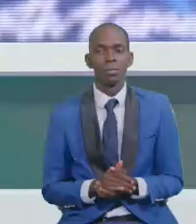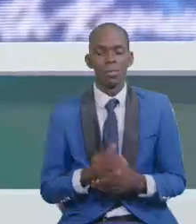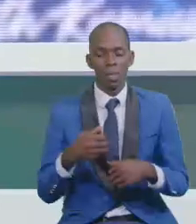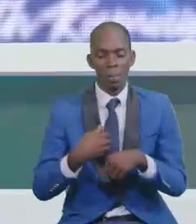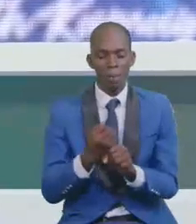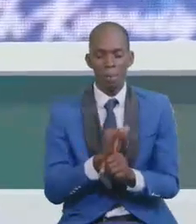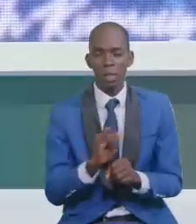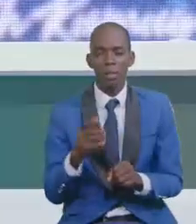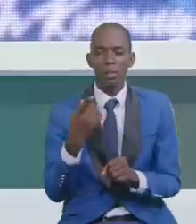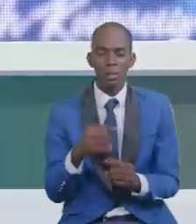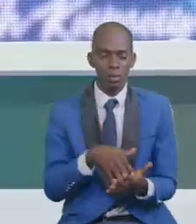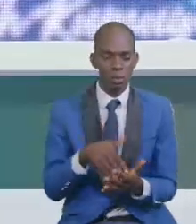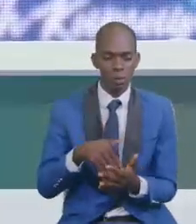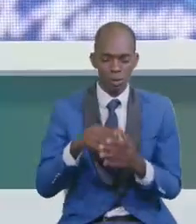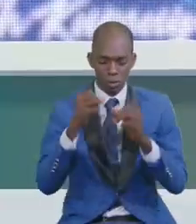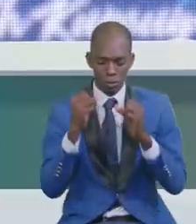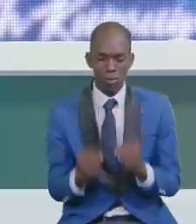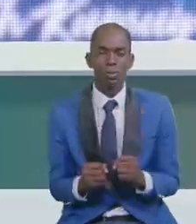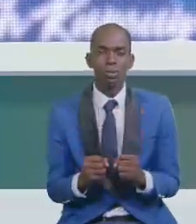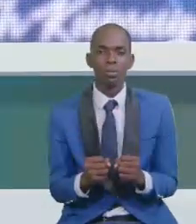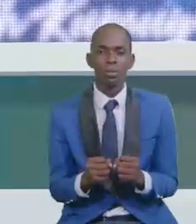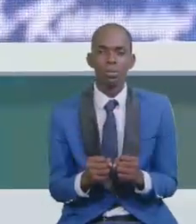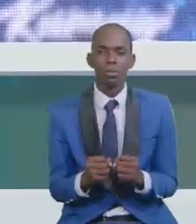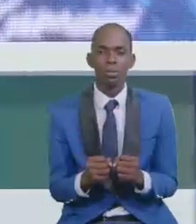Making the weak strong.